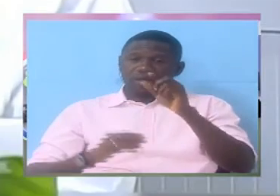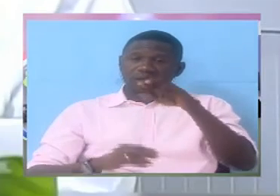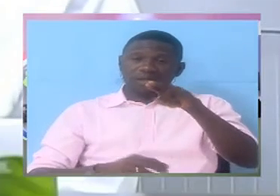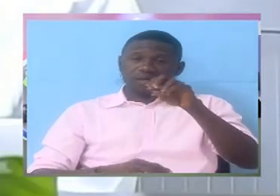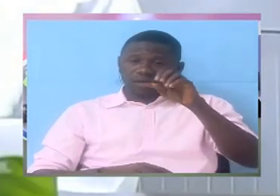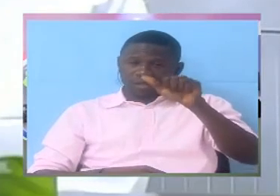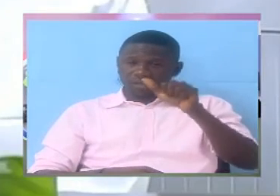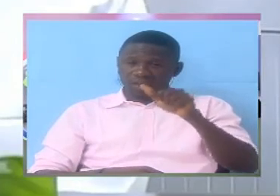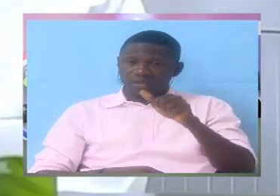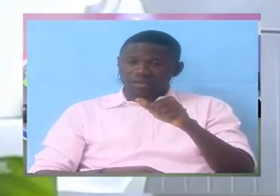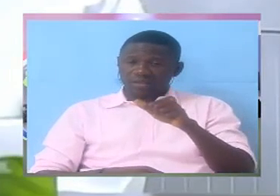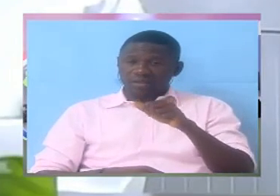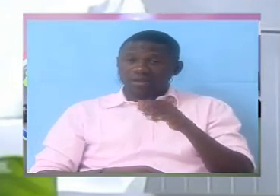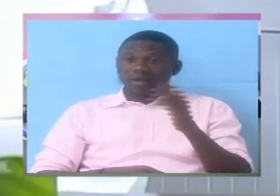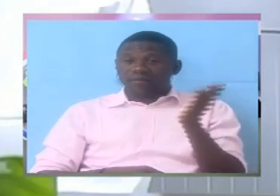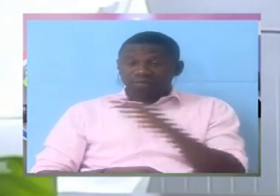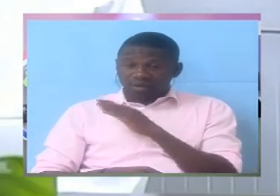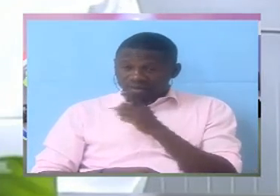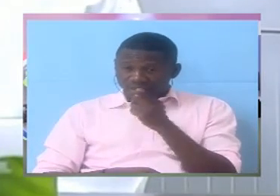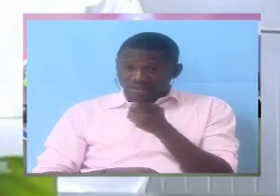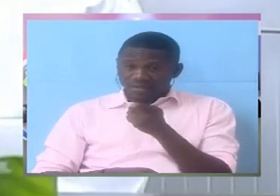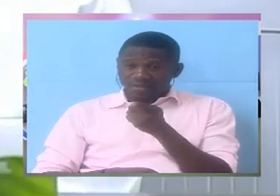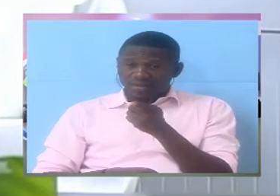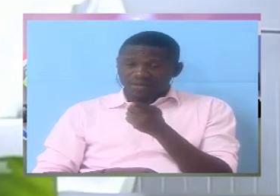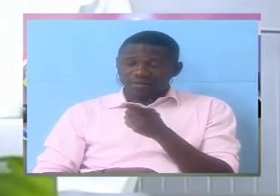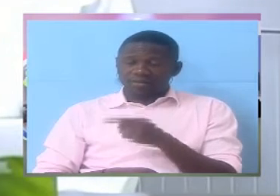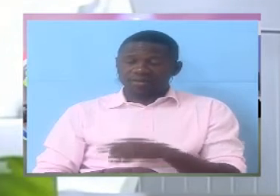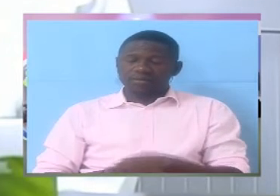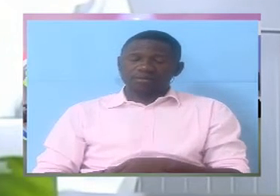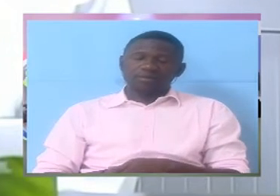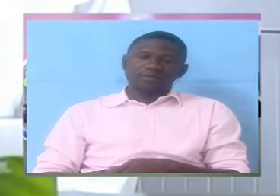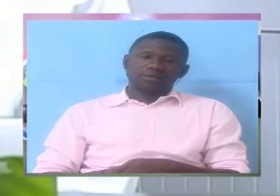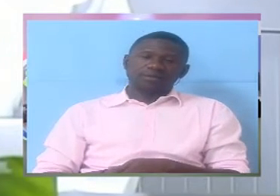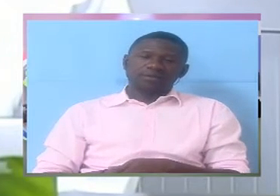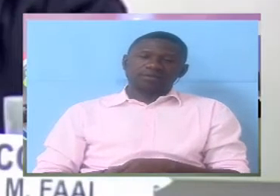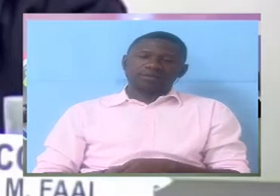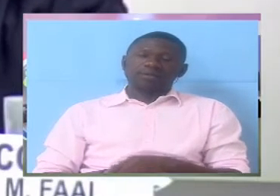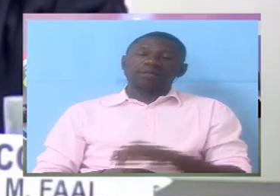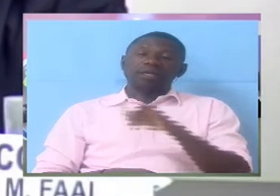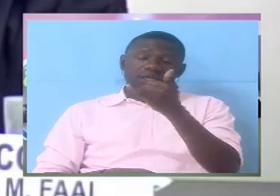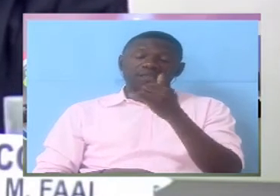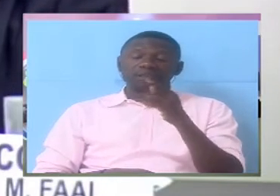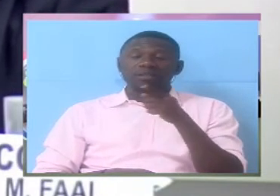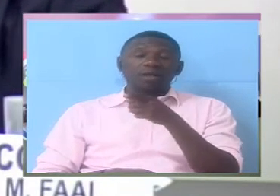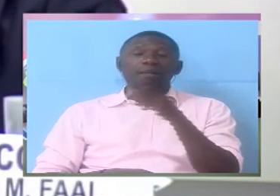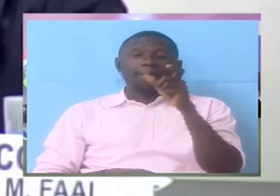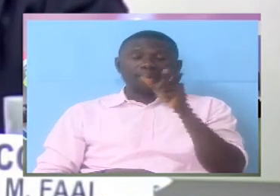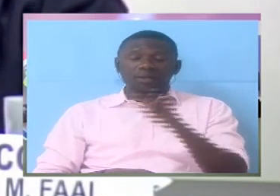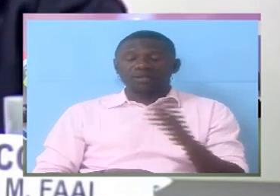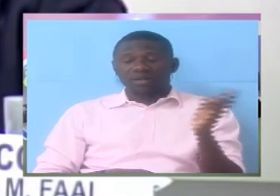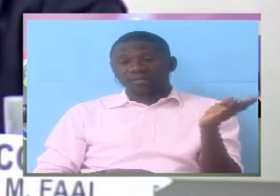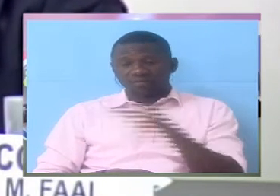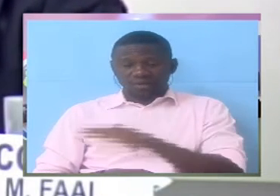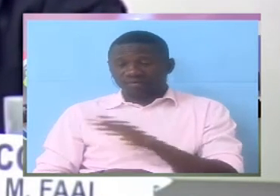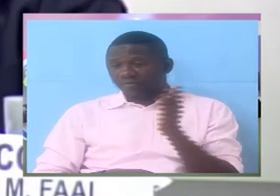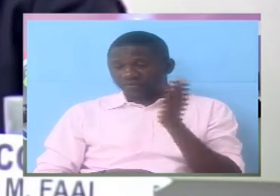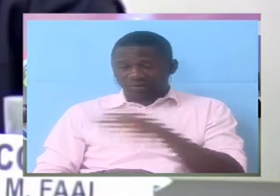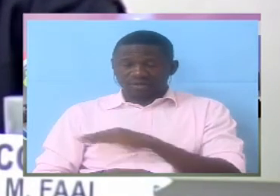ba, is lying? Abe fani yalla. Mr. Witness, I am sorry to tell